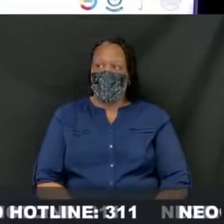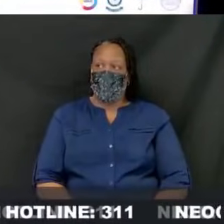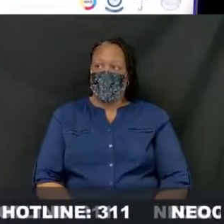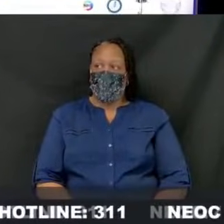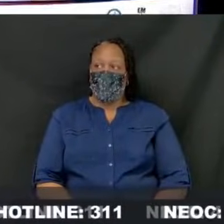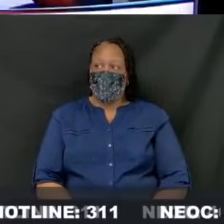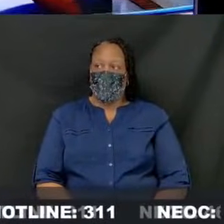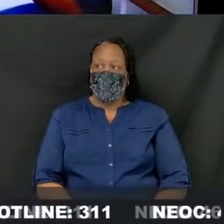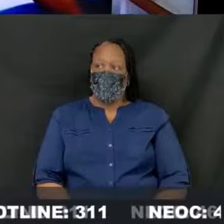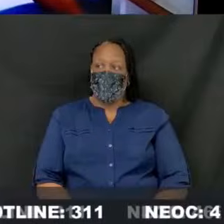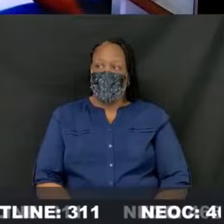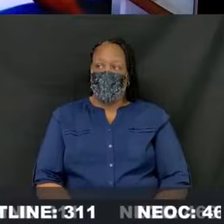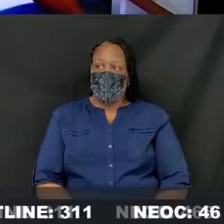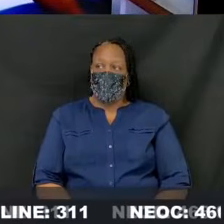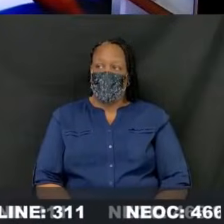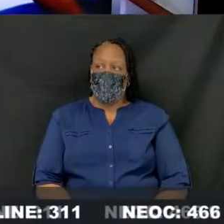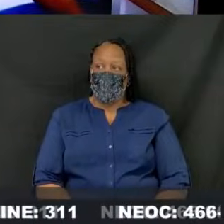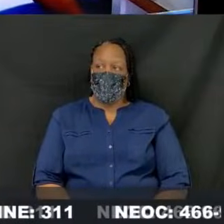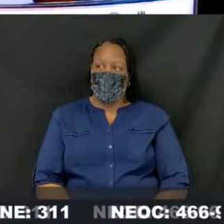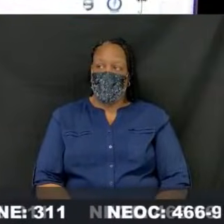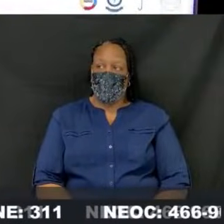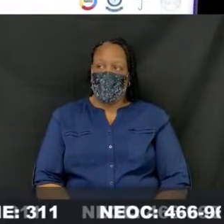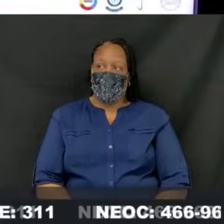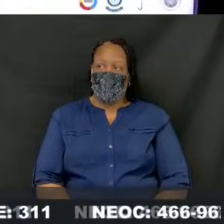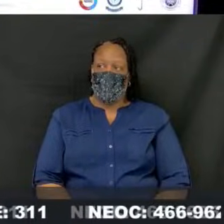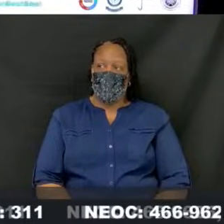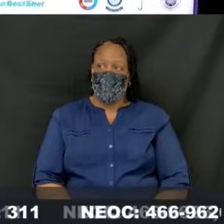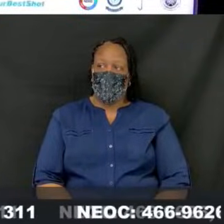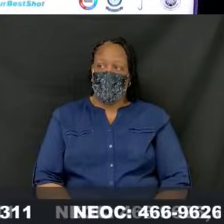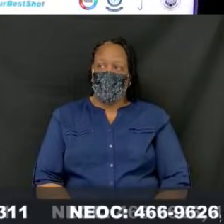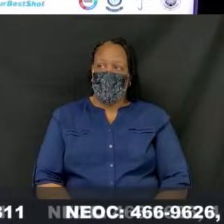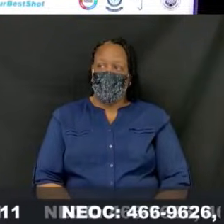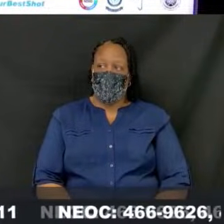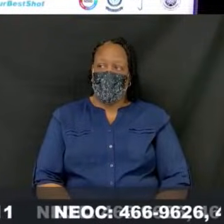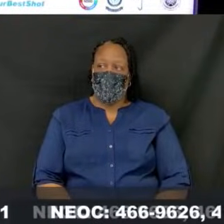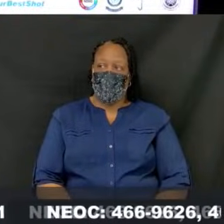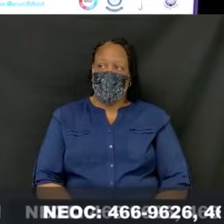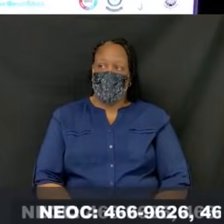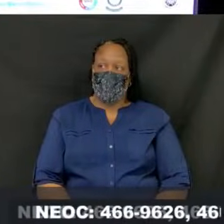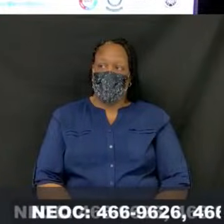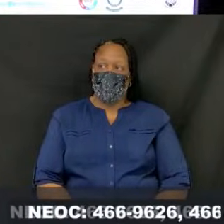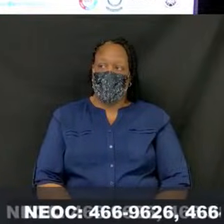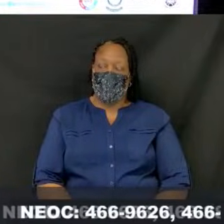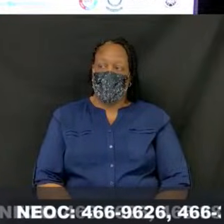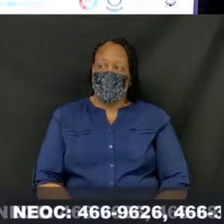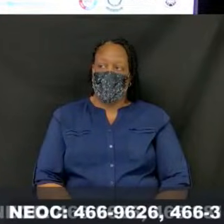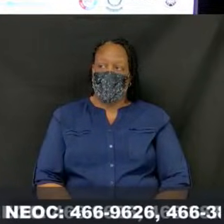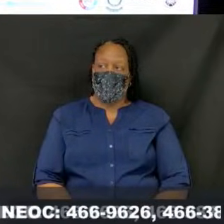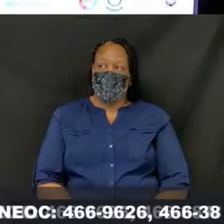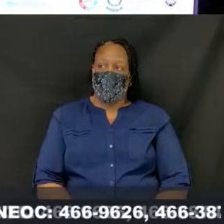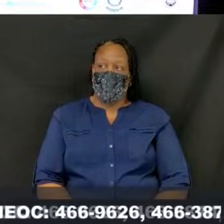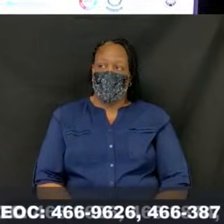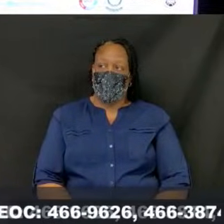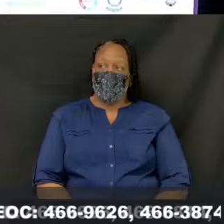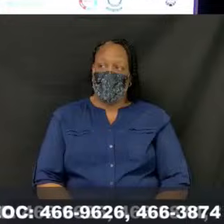entire class if one student tests positive, especially if some of these children are vaccinated or